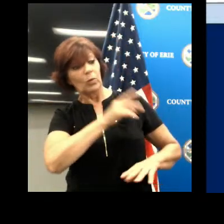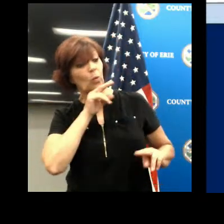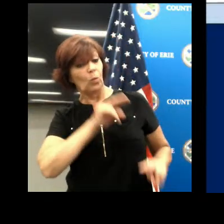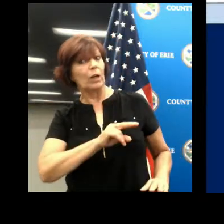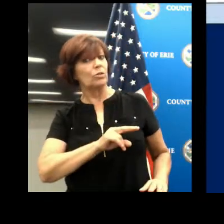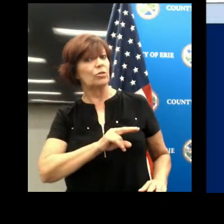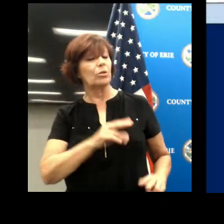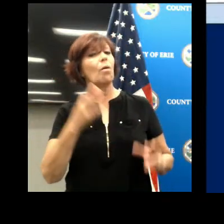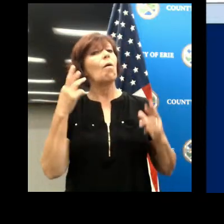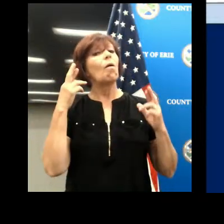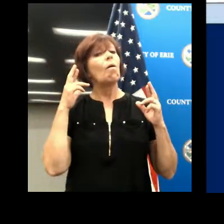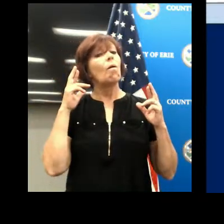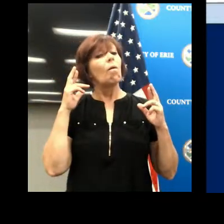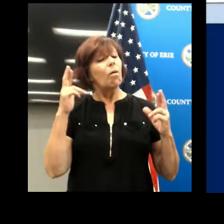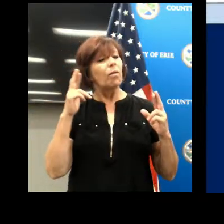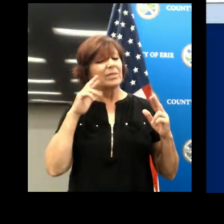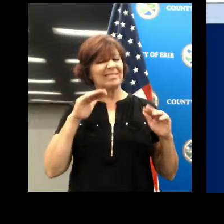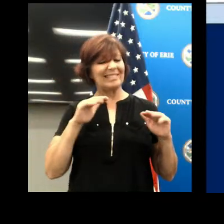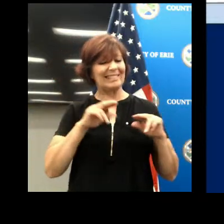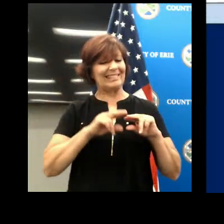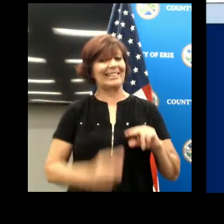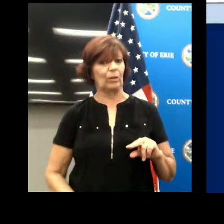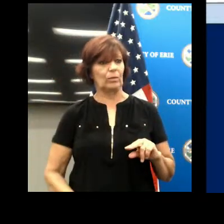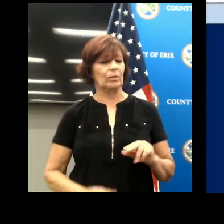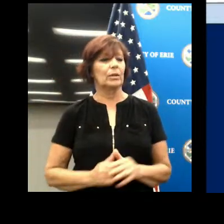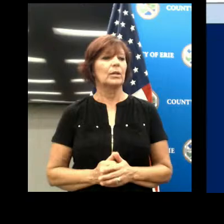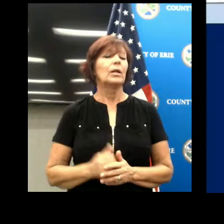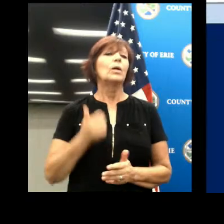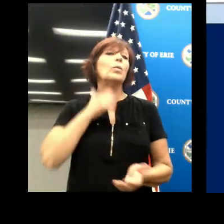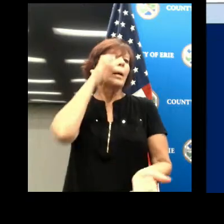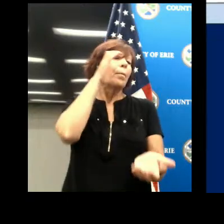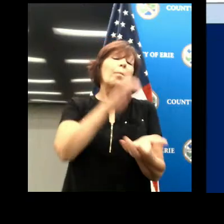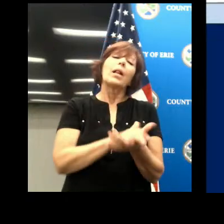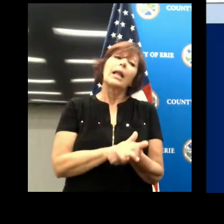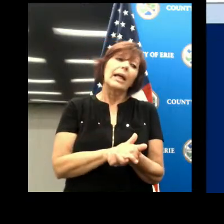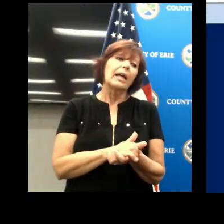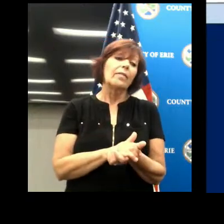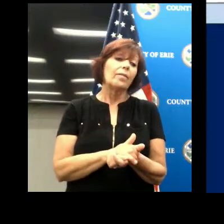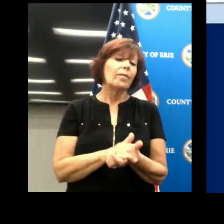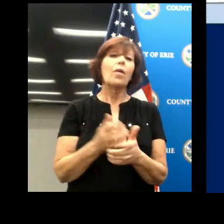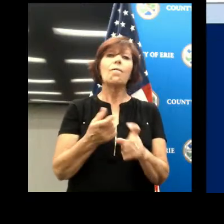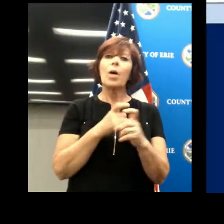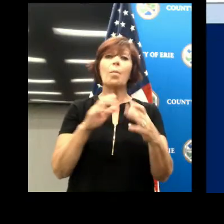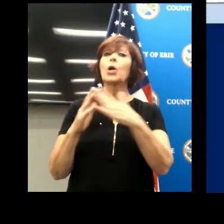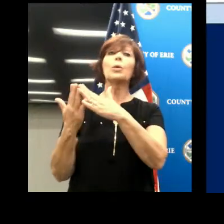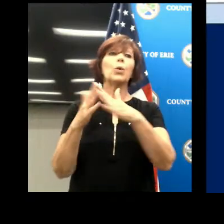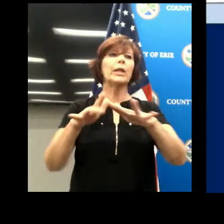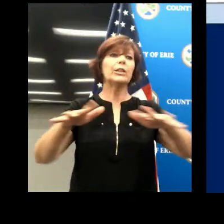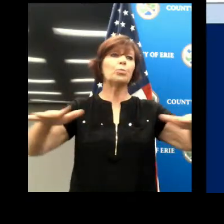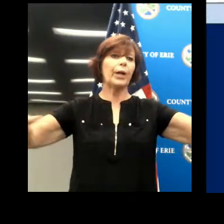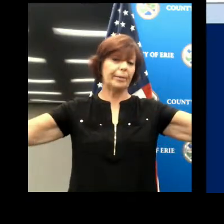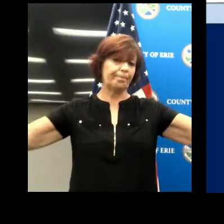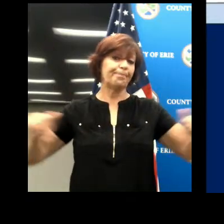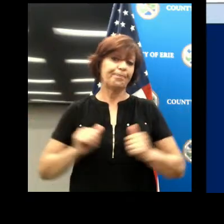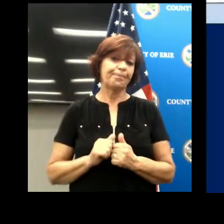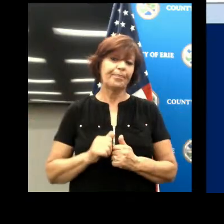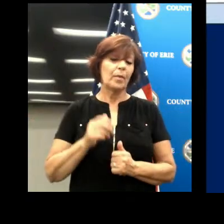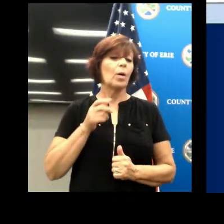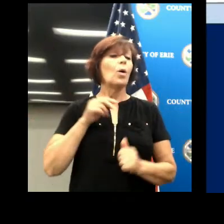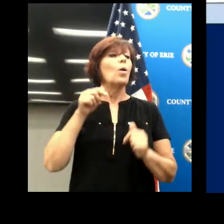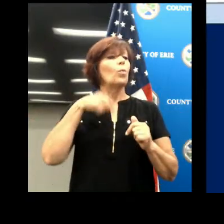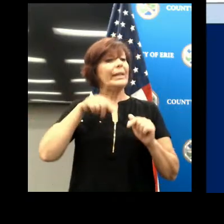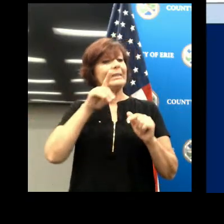hopefully keep it down. We believe that this is generally from community spread. We've been able to